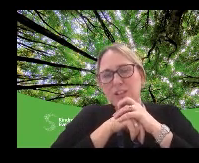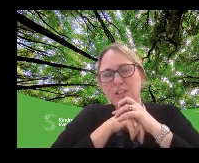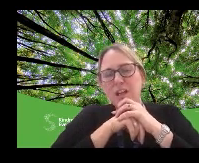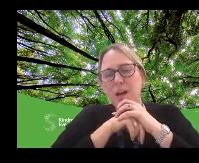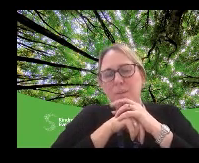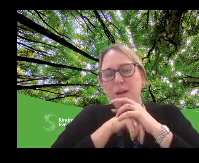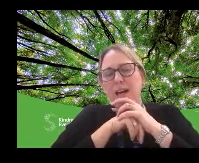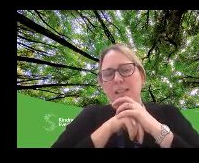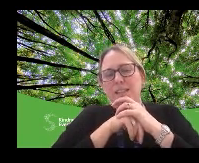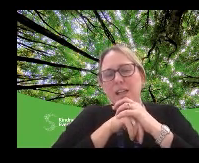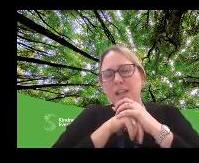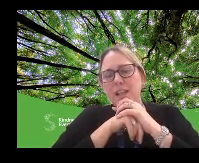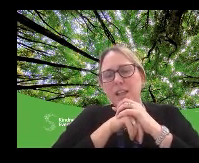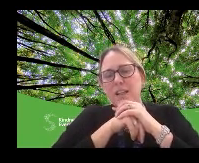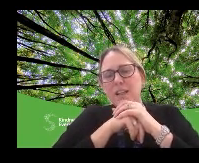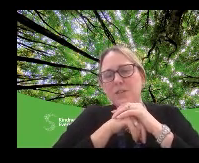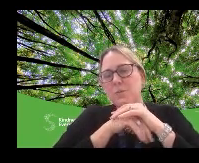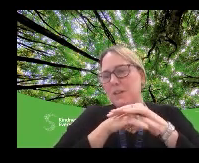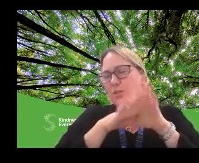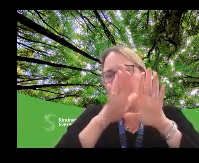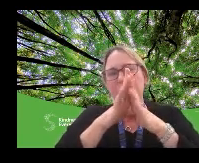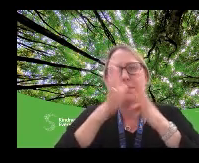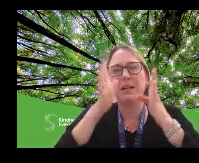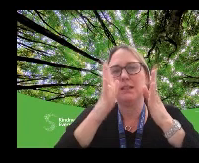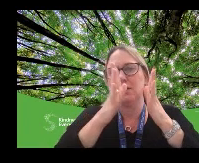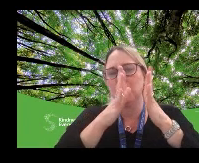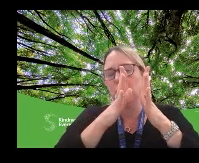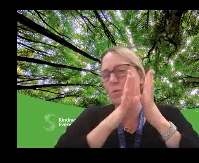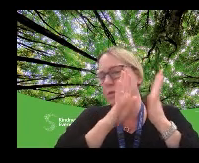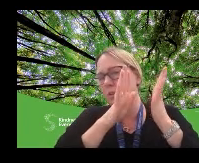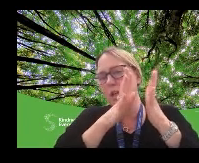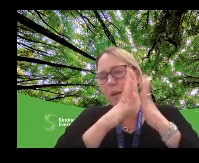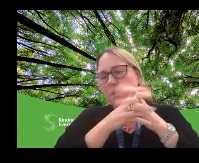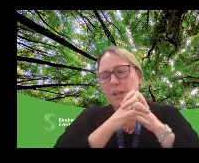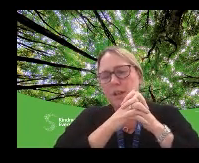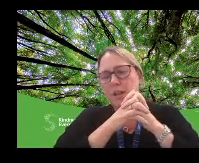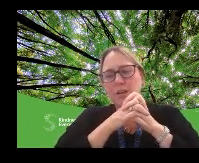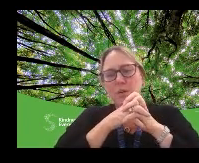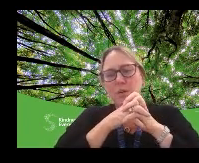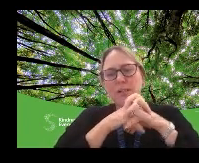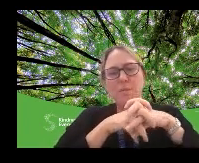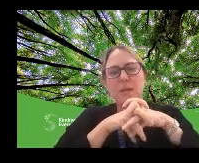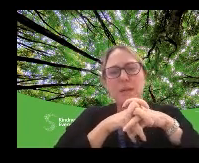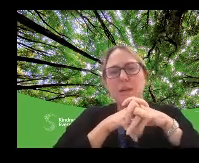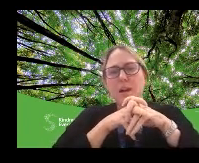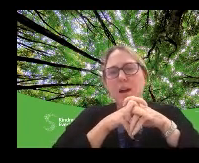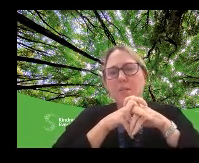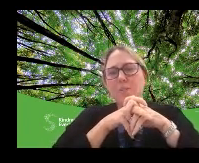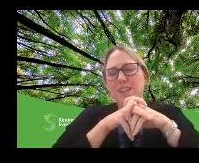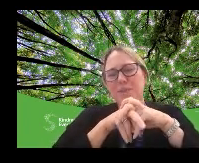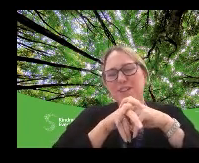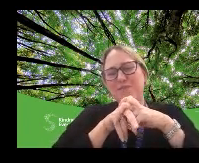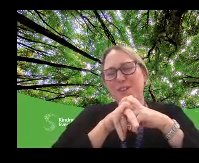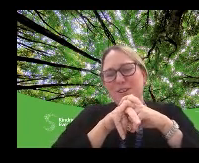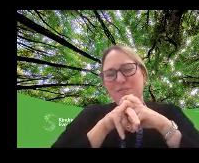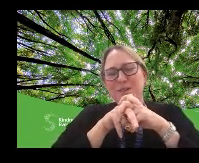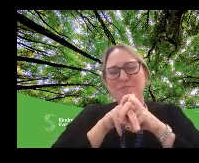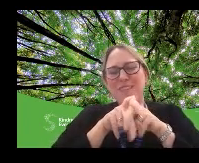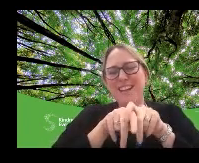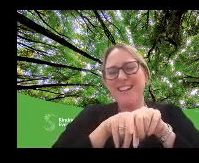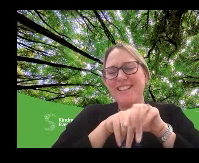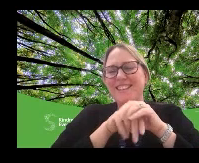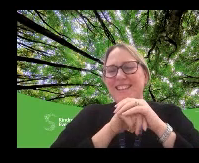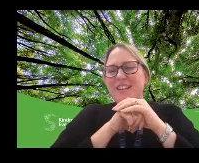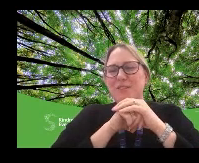any questions, and I think this will be sort of animated, short, and hopefully quite snappy, especially for our